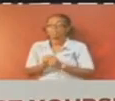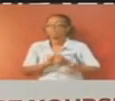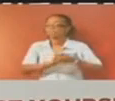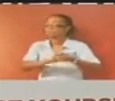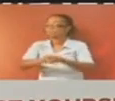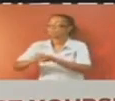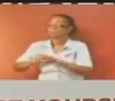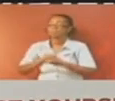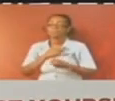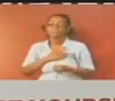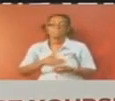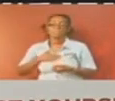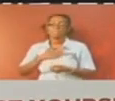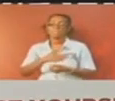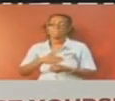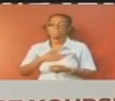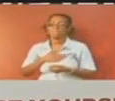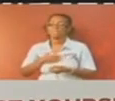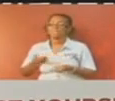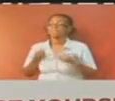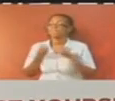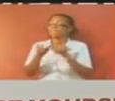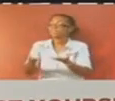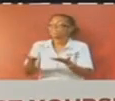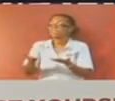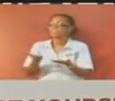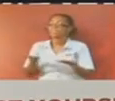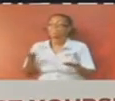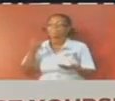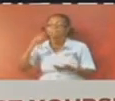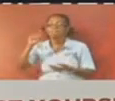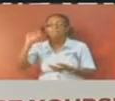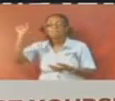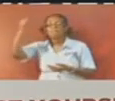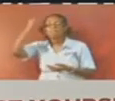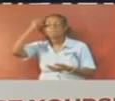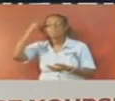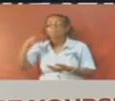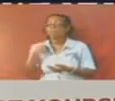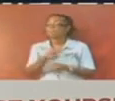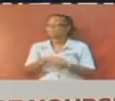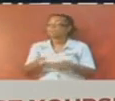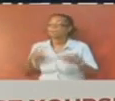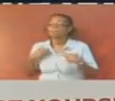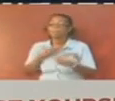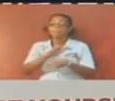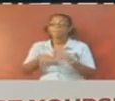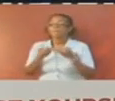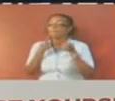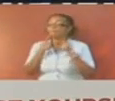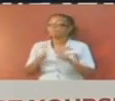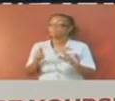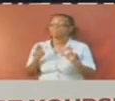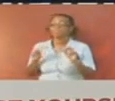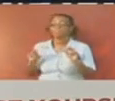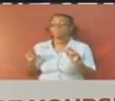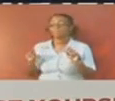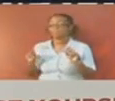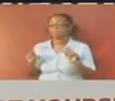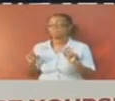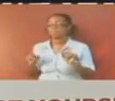all the answers. And let the narrative and the opposing views be based on